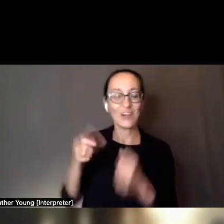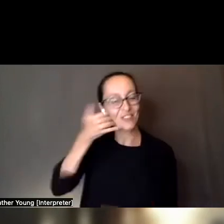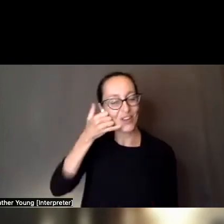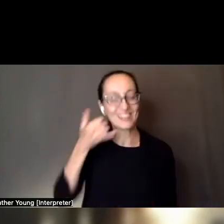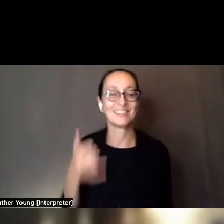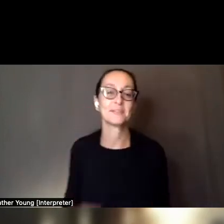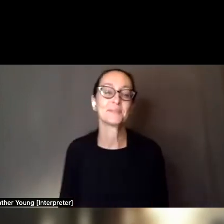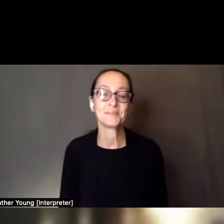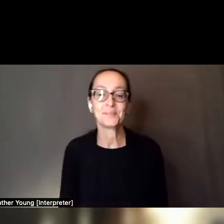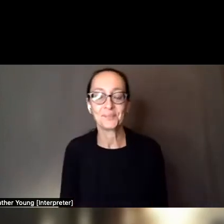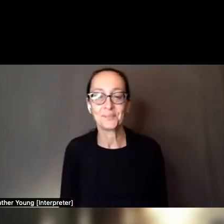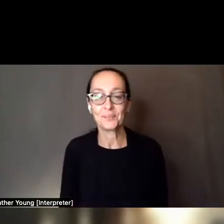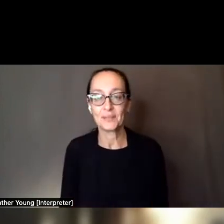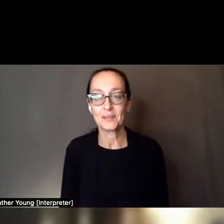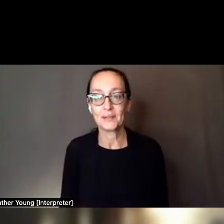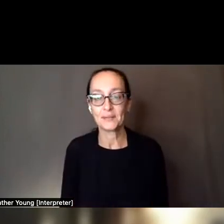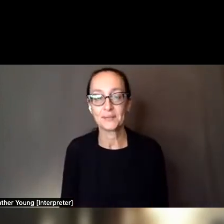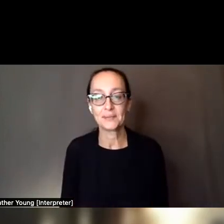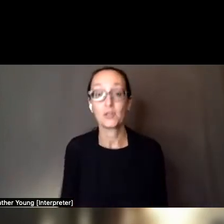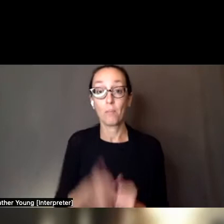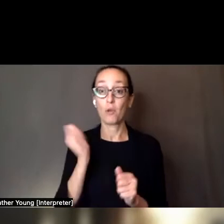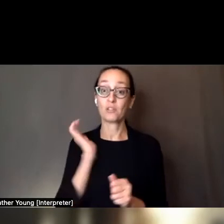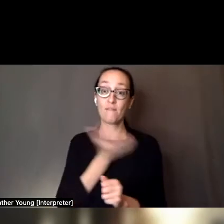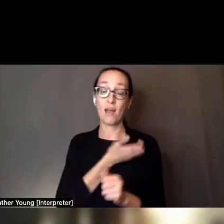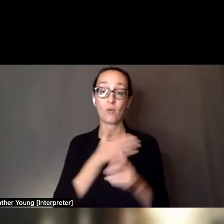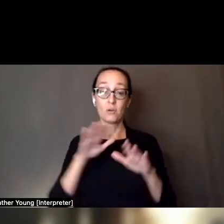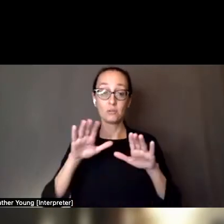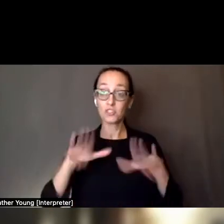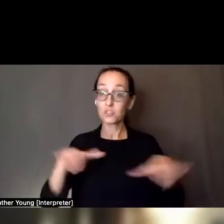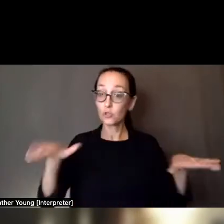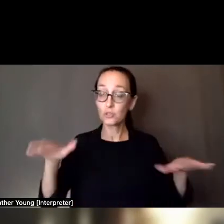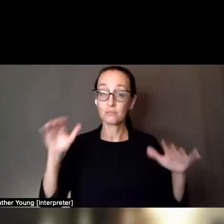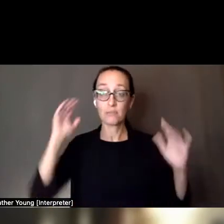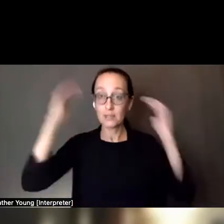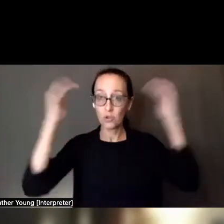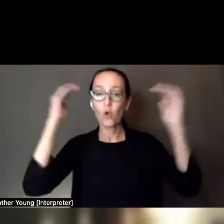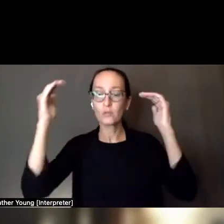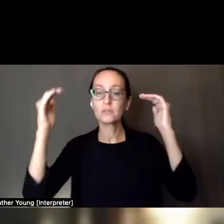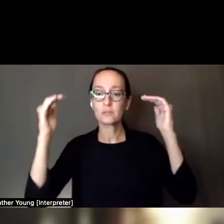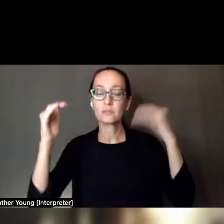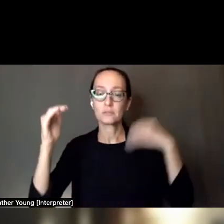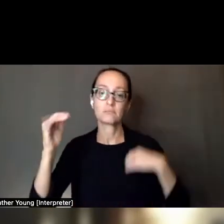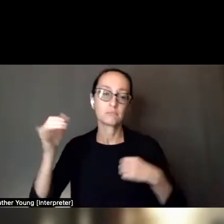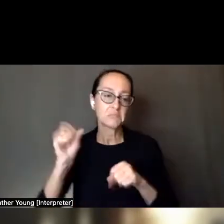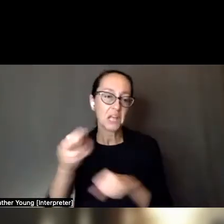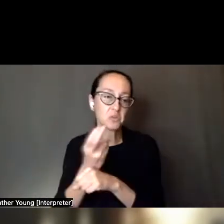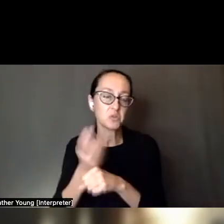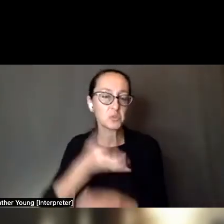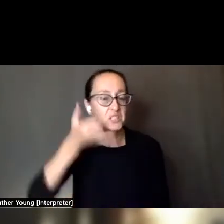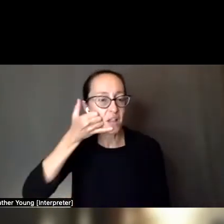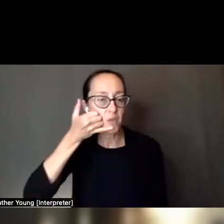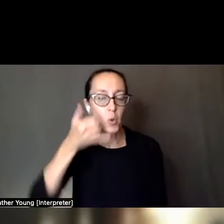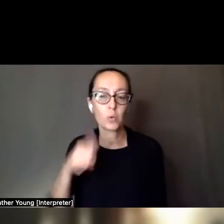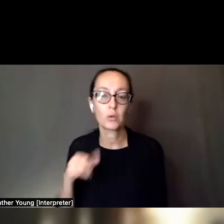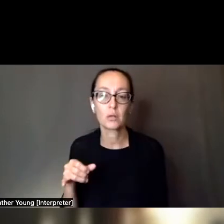most of our children and adults do get use of the telephone to